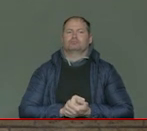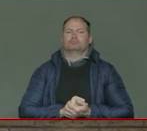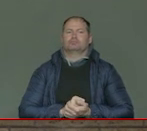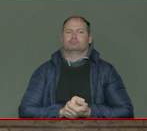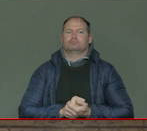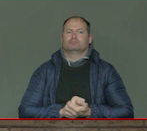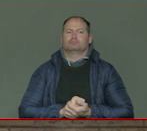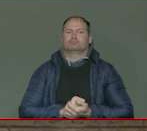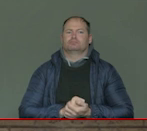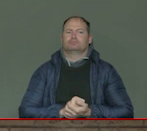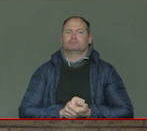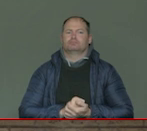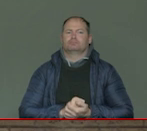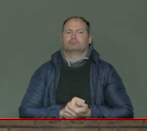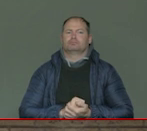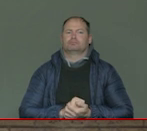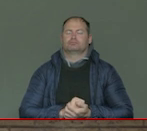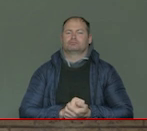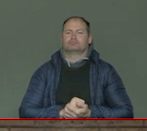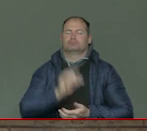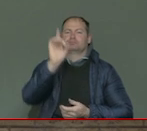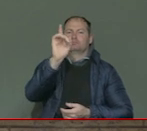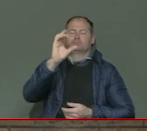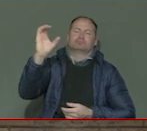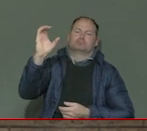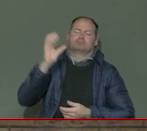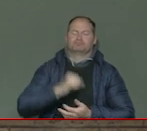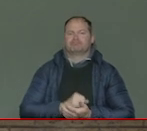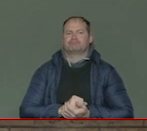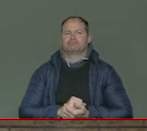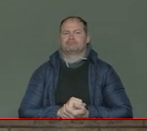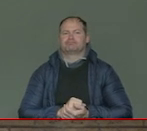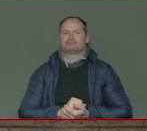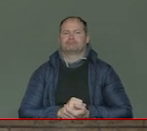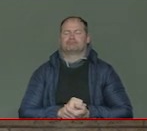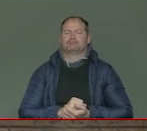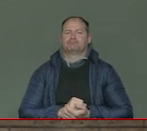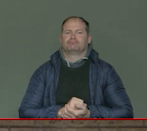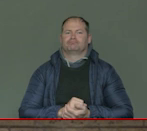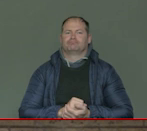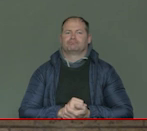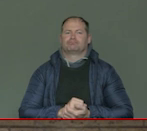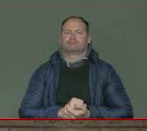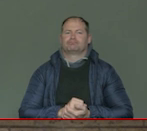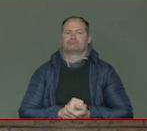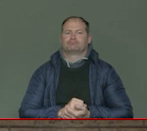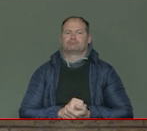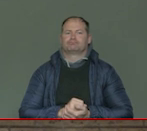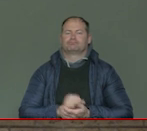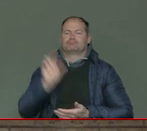and then they will put a debit or a credit, and they will say no entry.